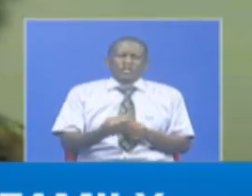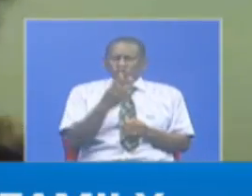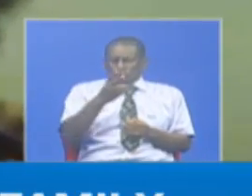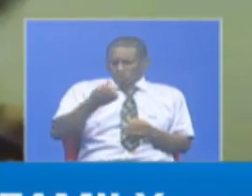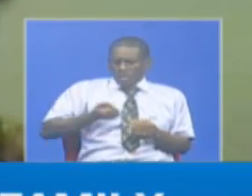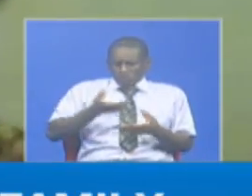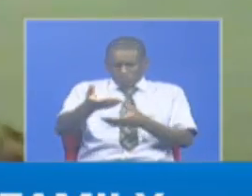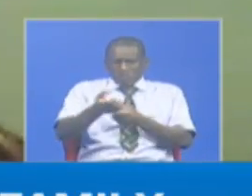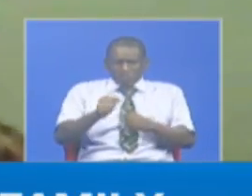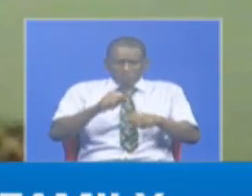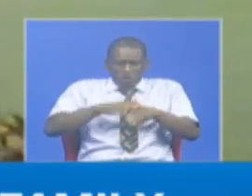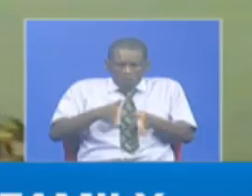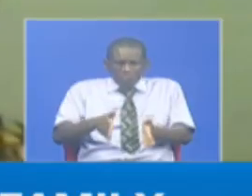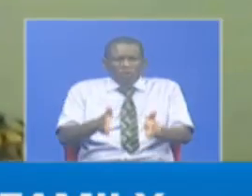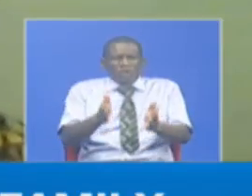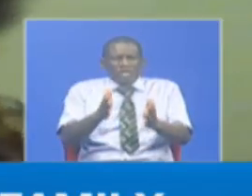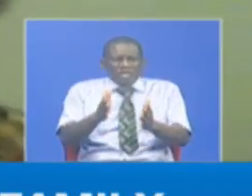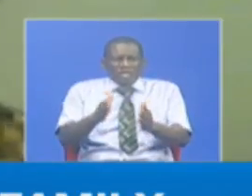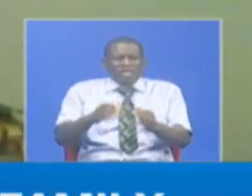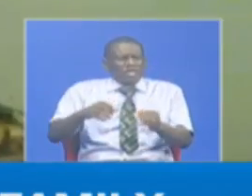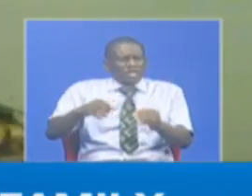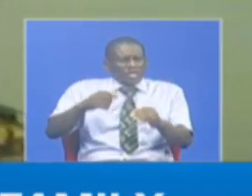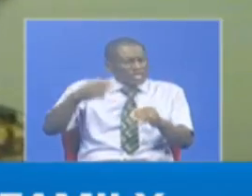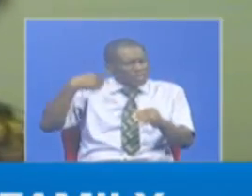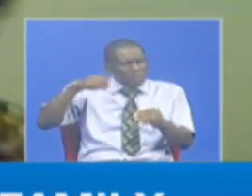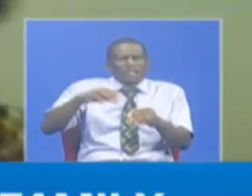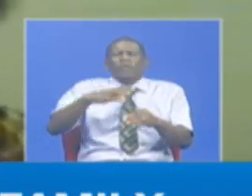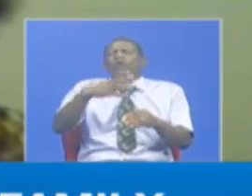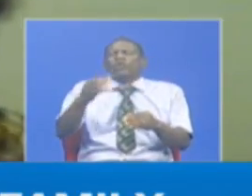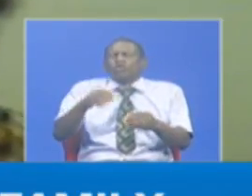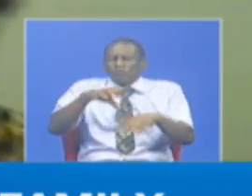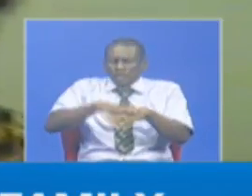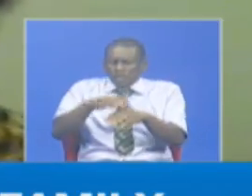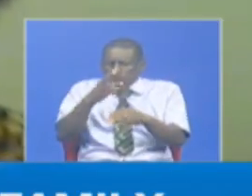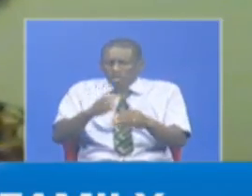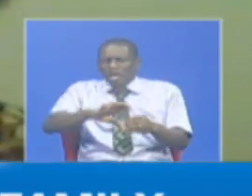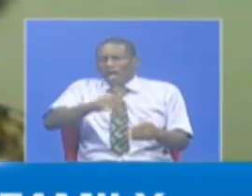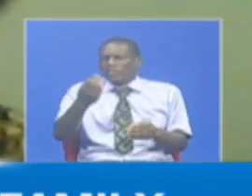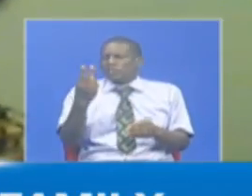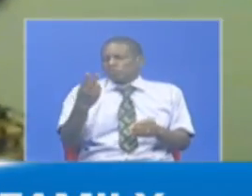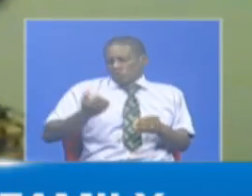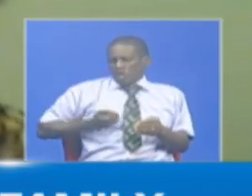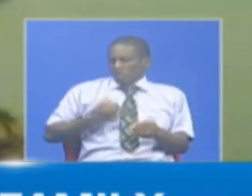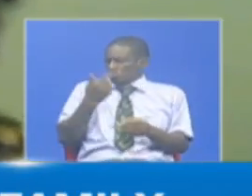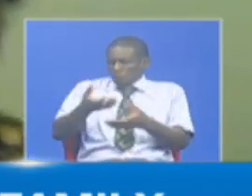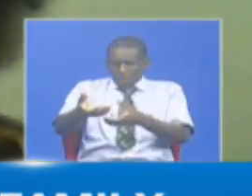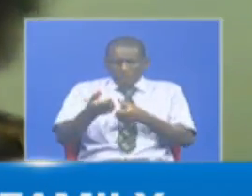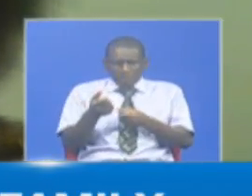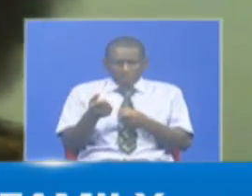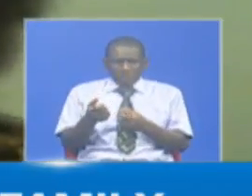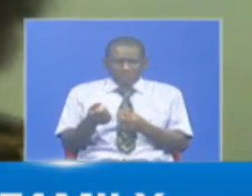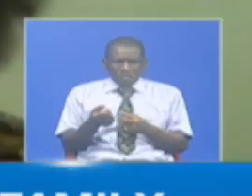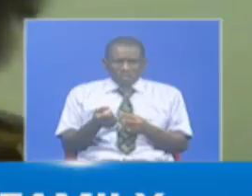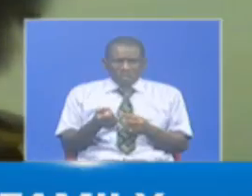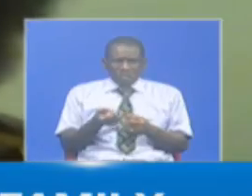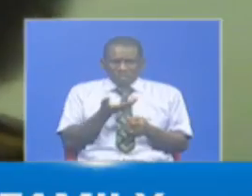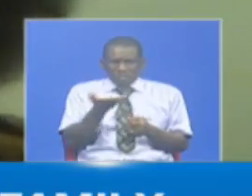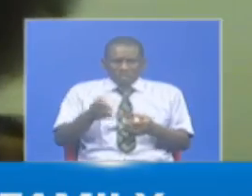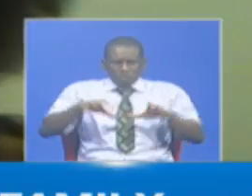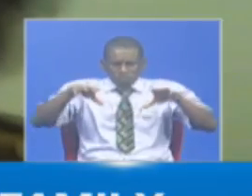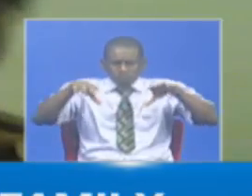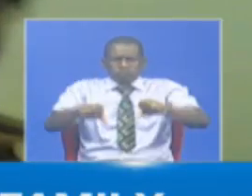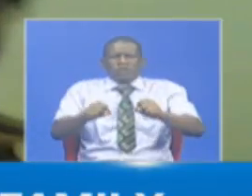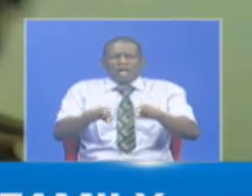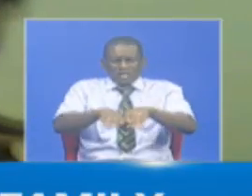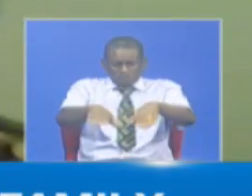on their way within the corridors of Mathare to the water point. The other two girls who were raped, were hijacked as they were waiting